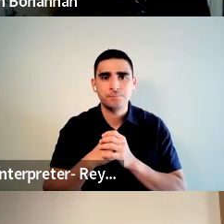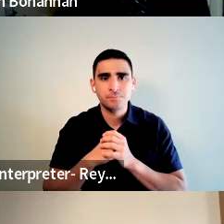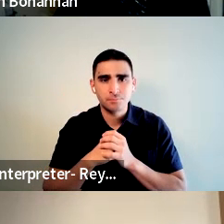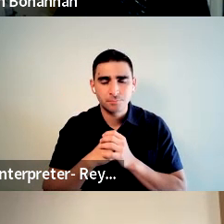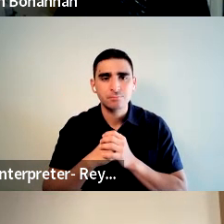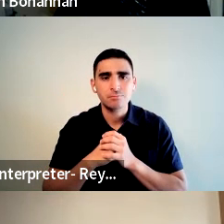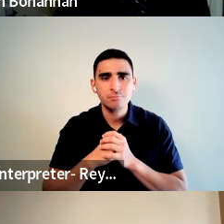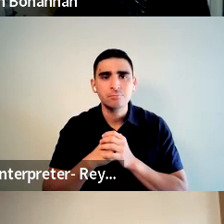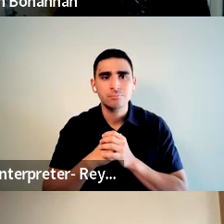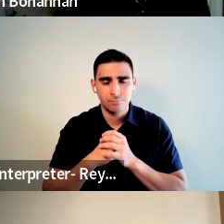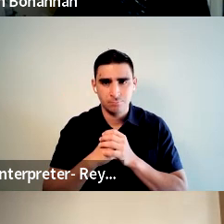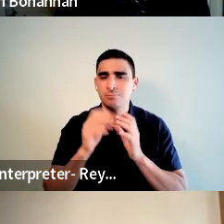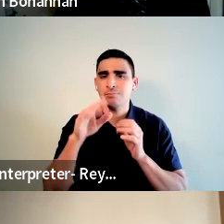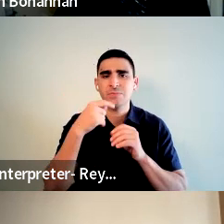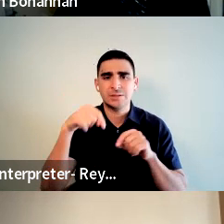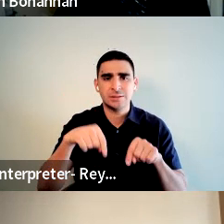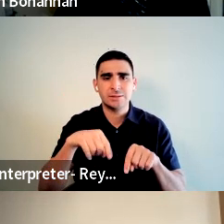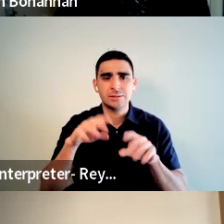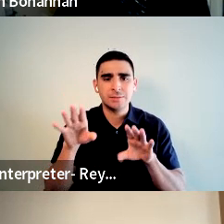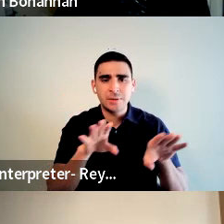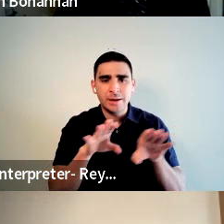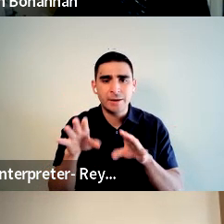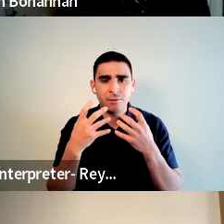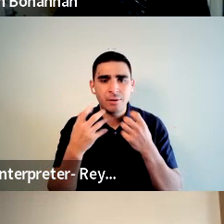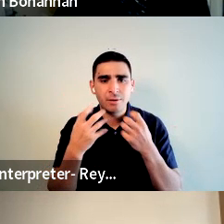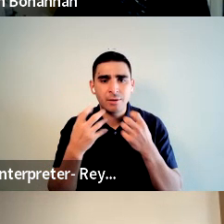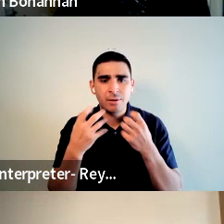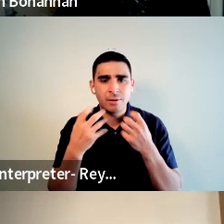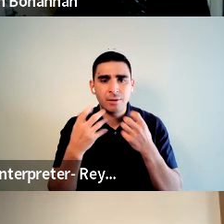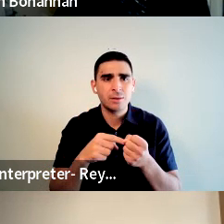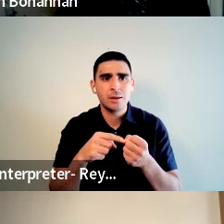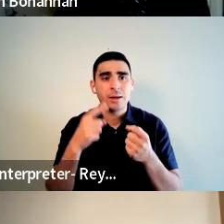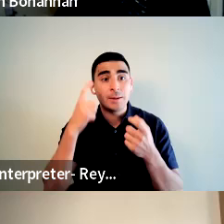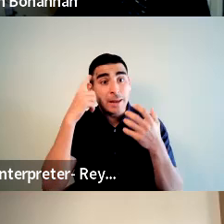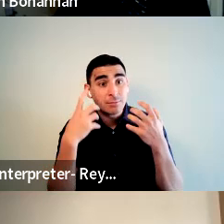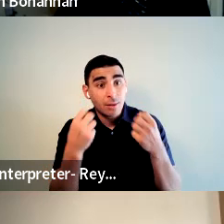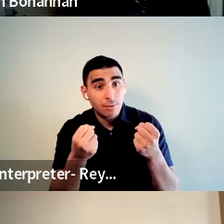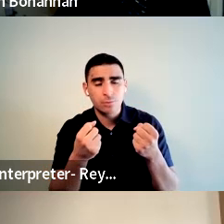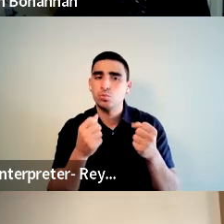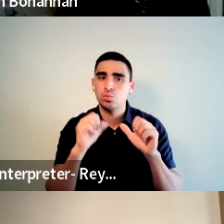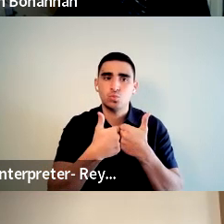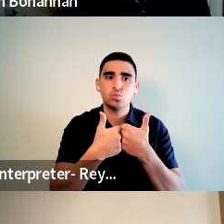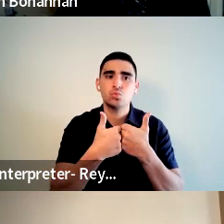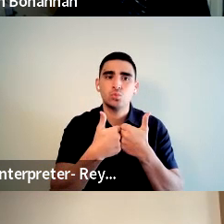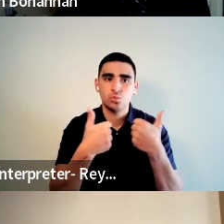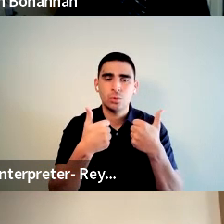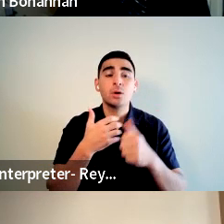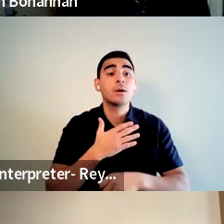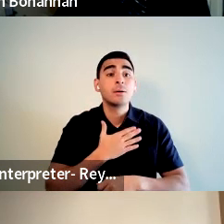This whole field, behavioral health, mental health, is such a challenge. It's because of lack of resources. My wife used to